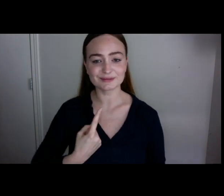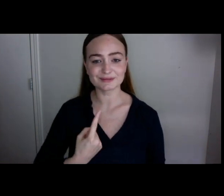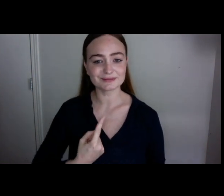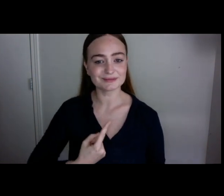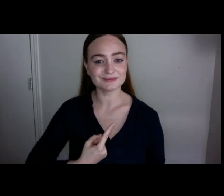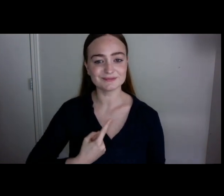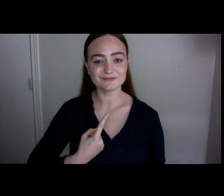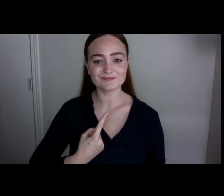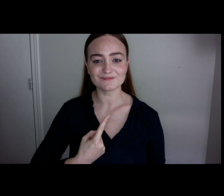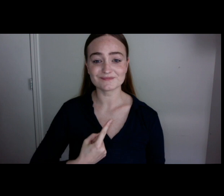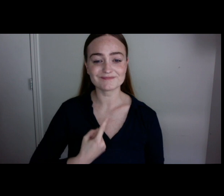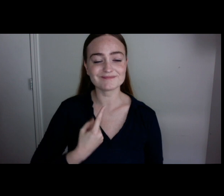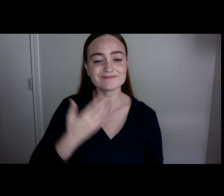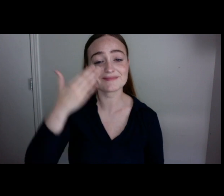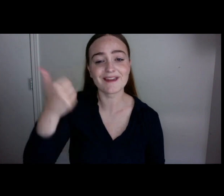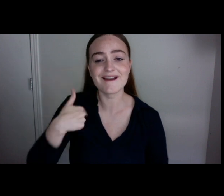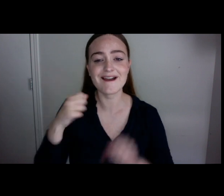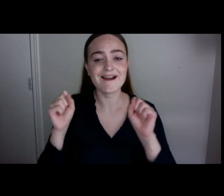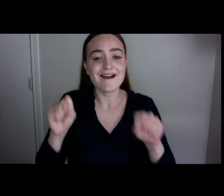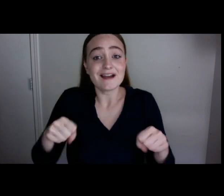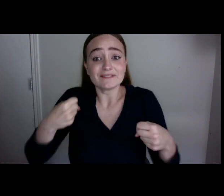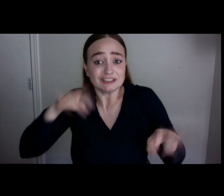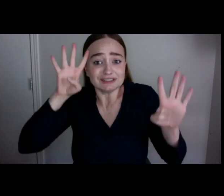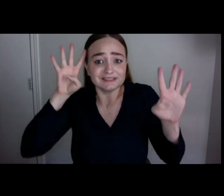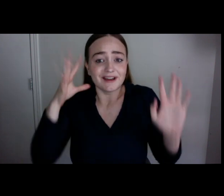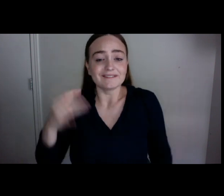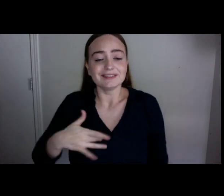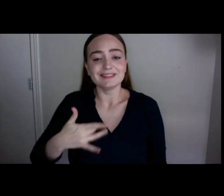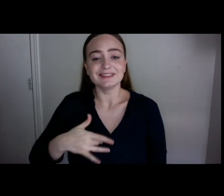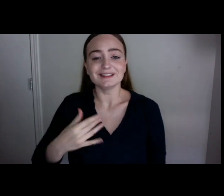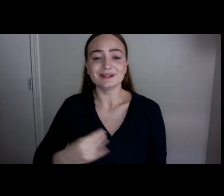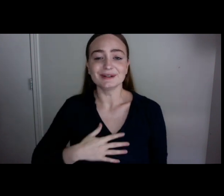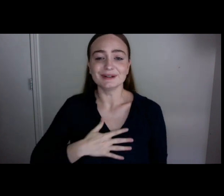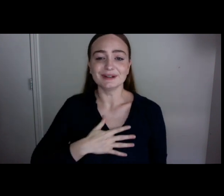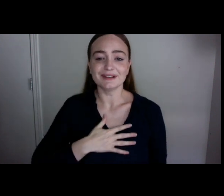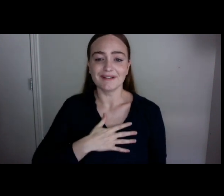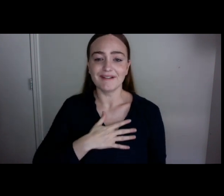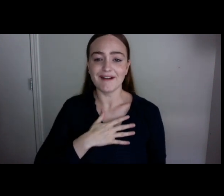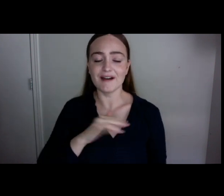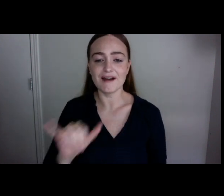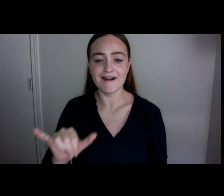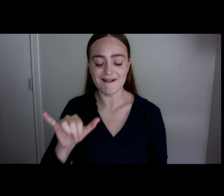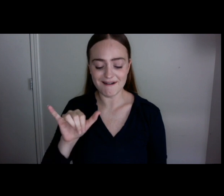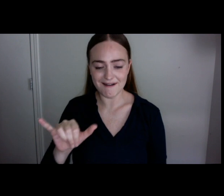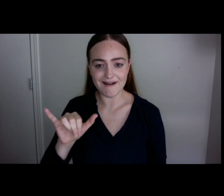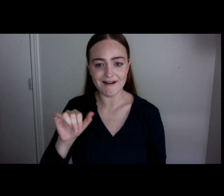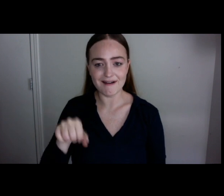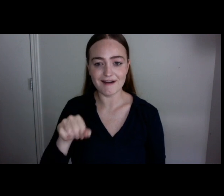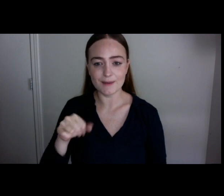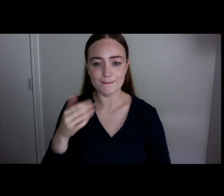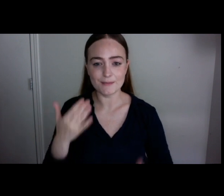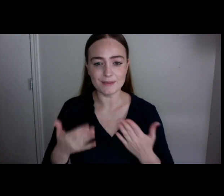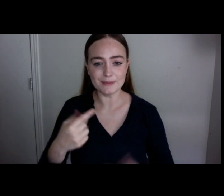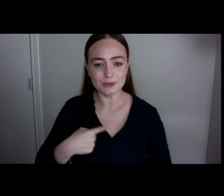real. Not human, but actually real. It makes me feel like I'm flesh and bone and